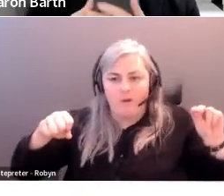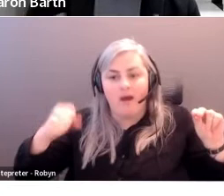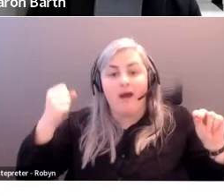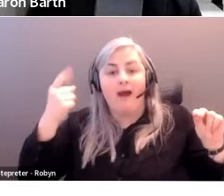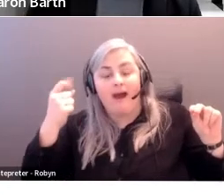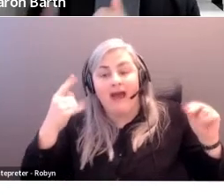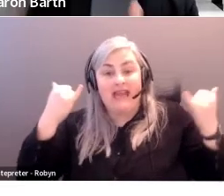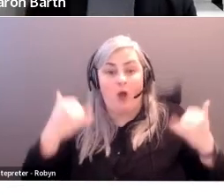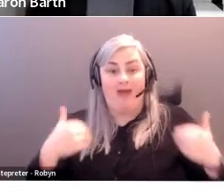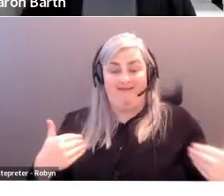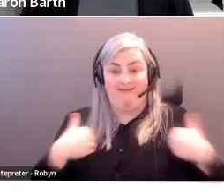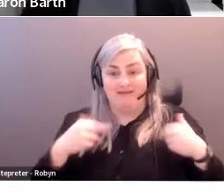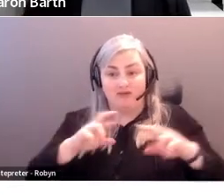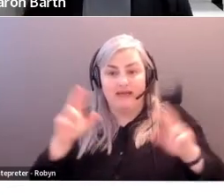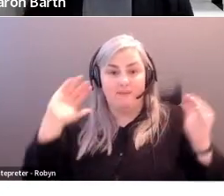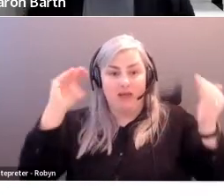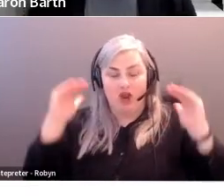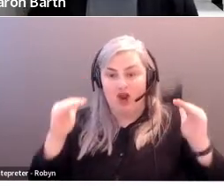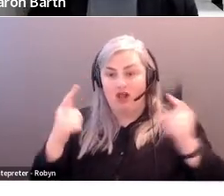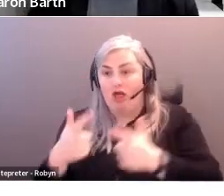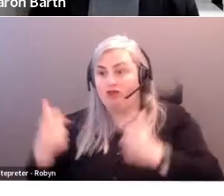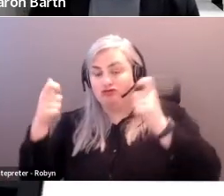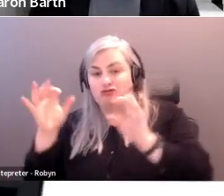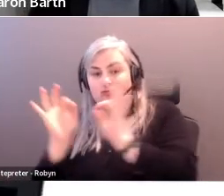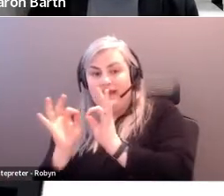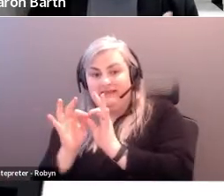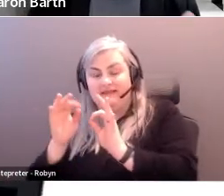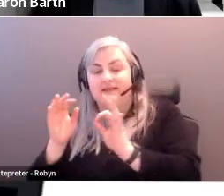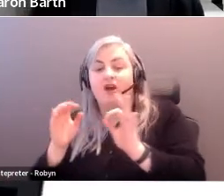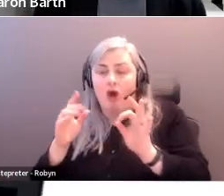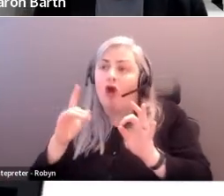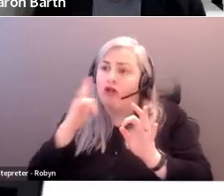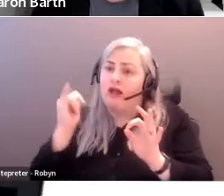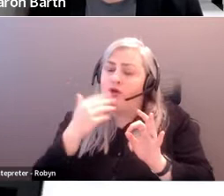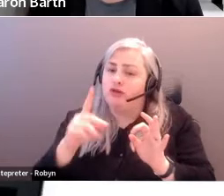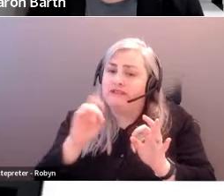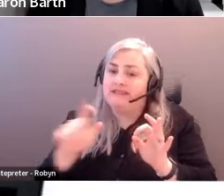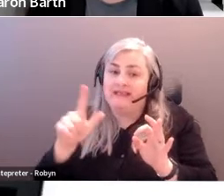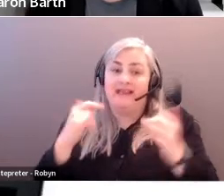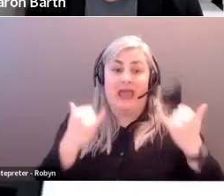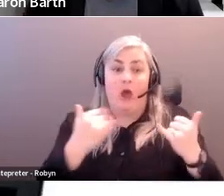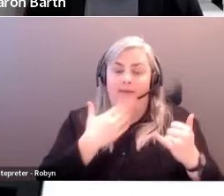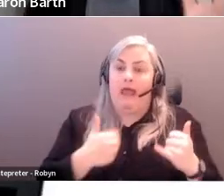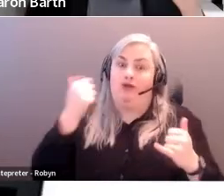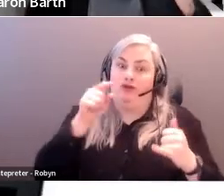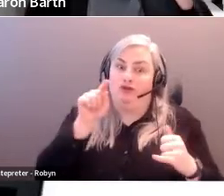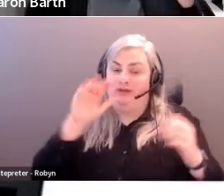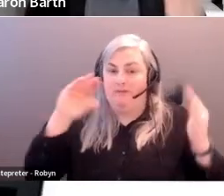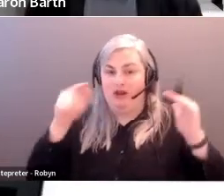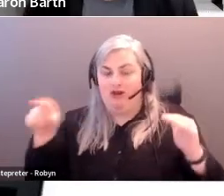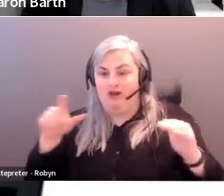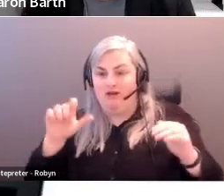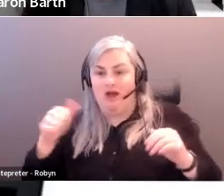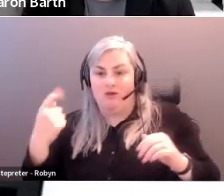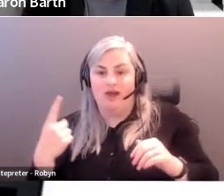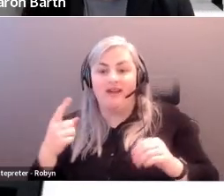we now see a larger price with it slashed out, it looks like a good deal. And now it looks like an even better deal, right? So advertisers